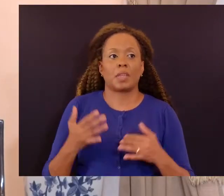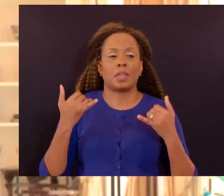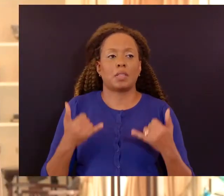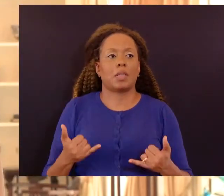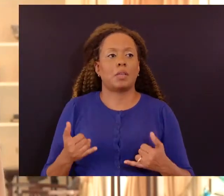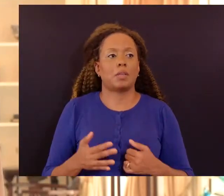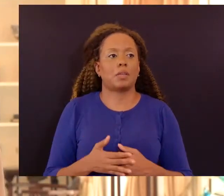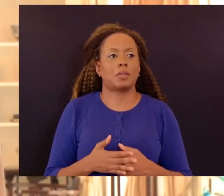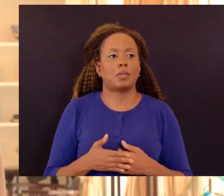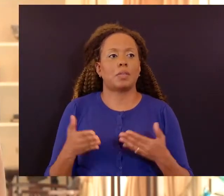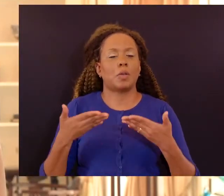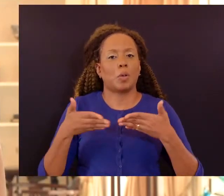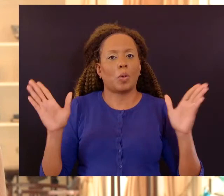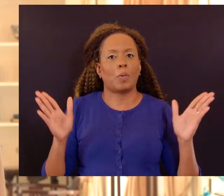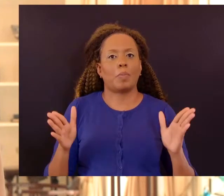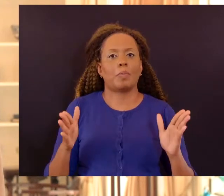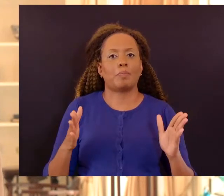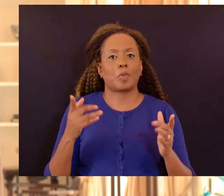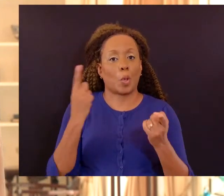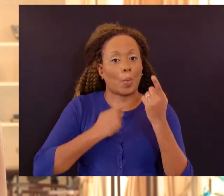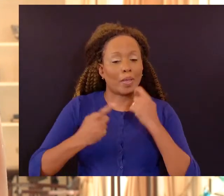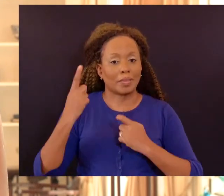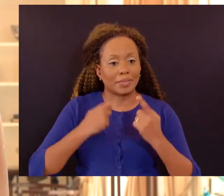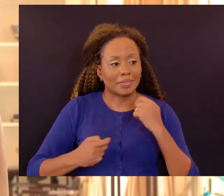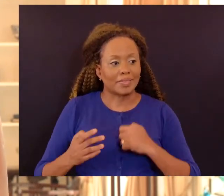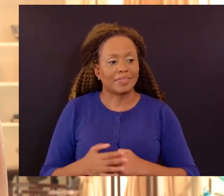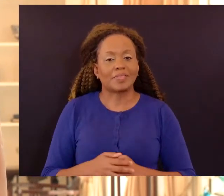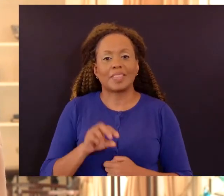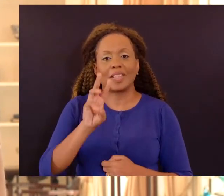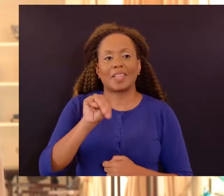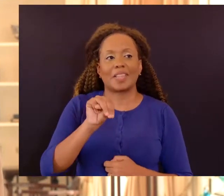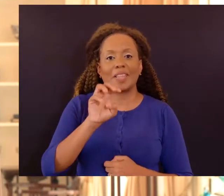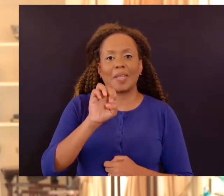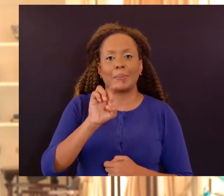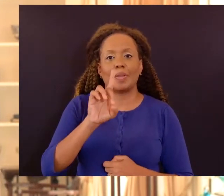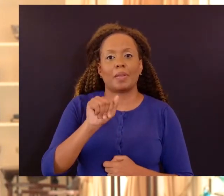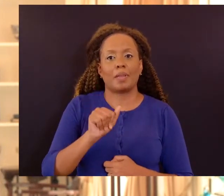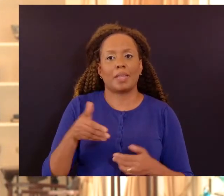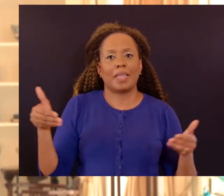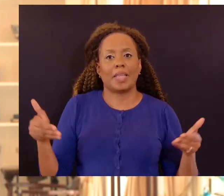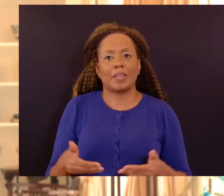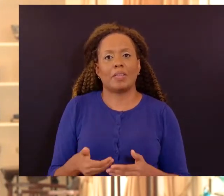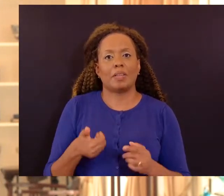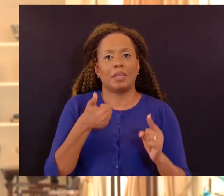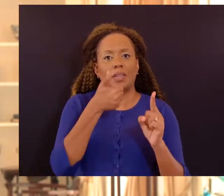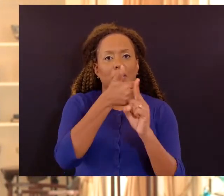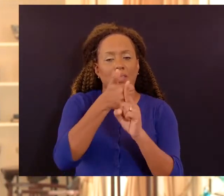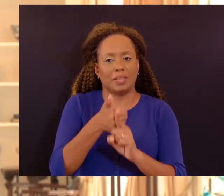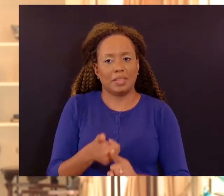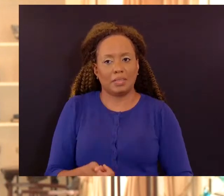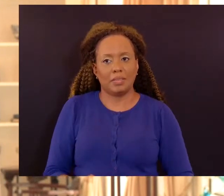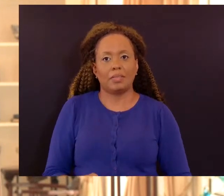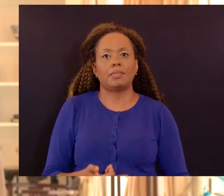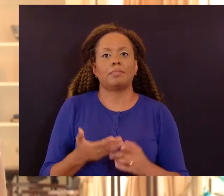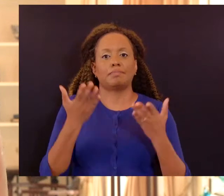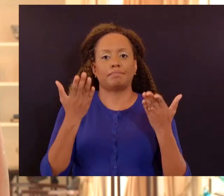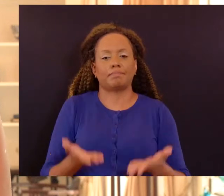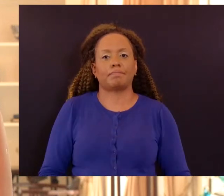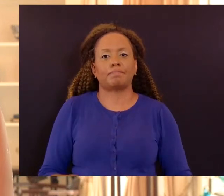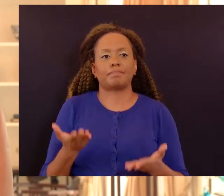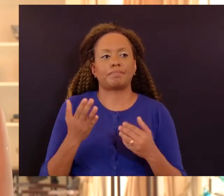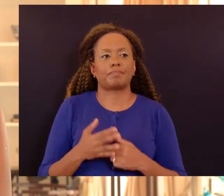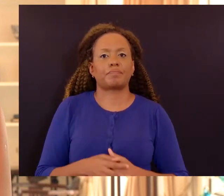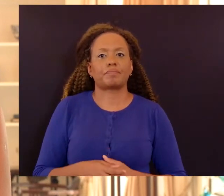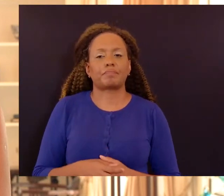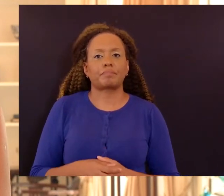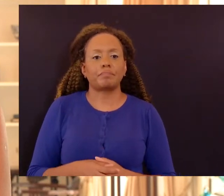for questions at this time, I would like to ask members of the media to introduce themselves and the media house they represent before posing their